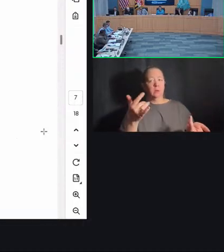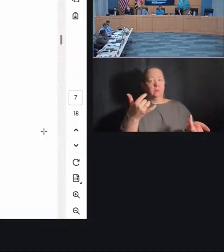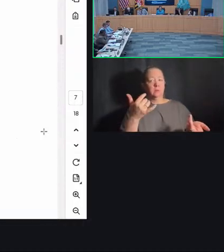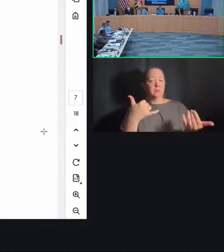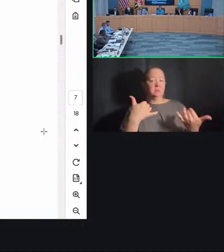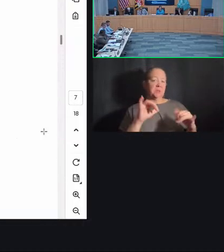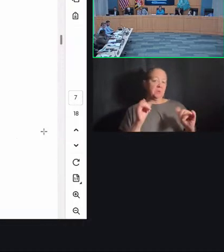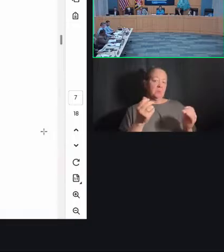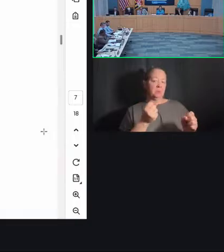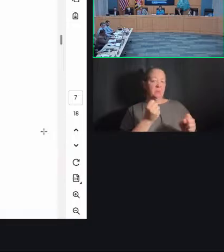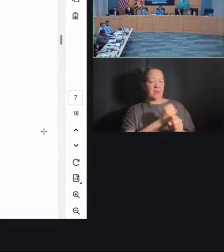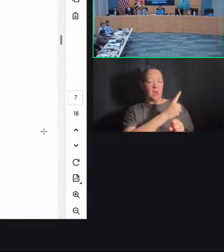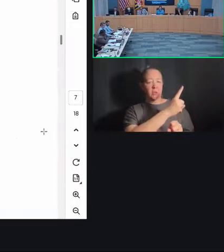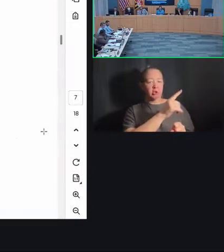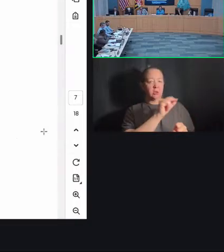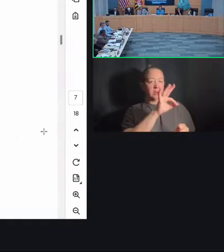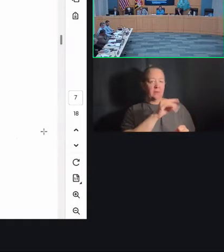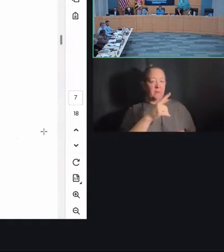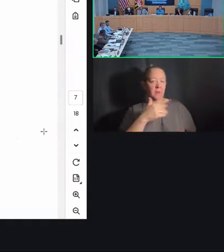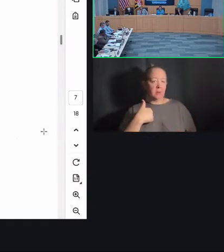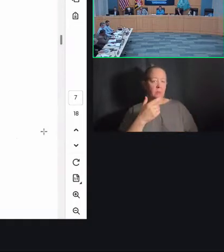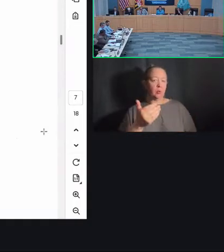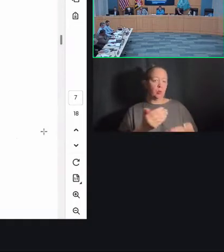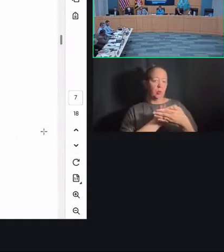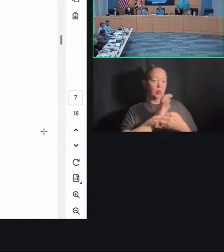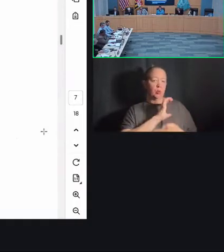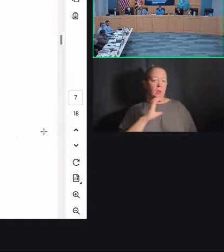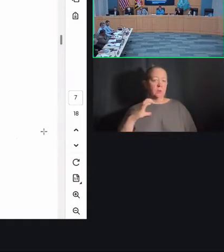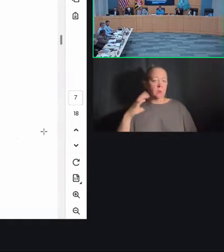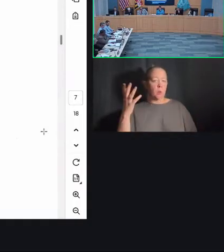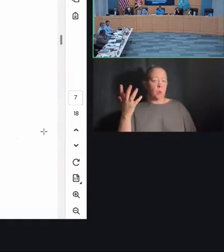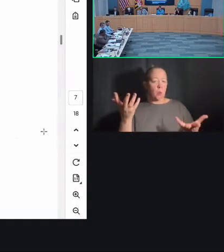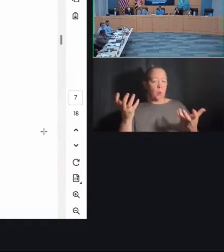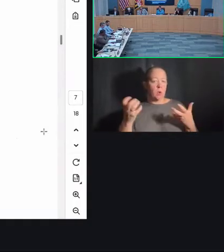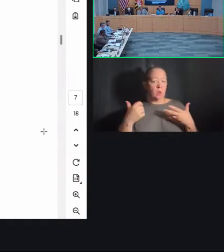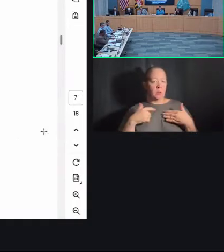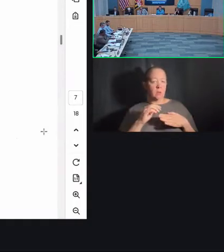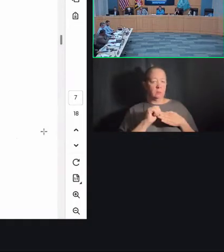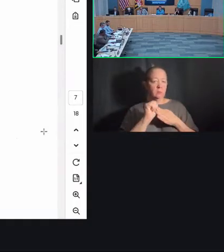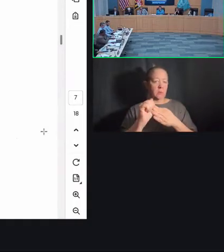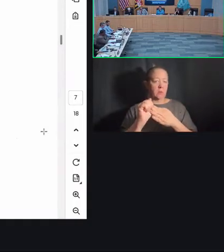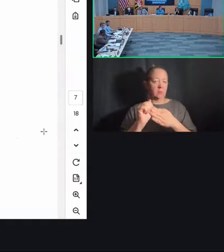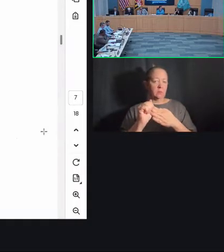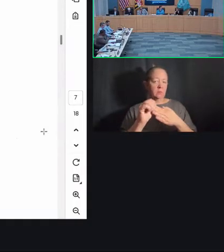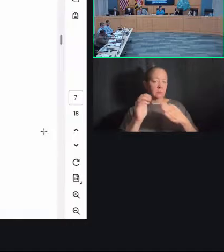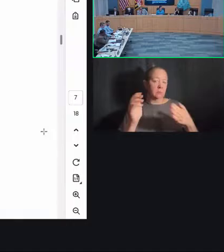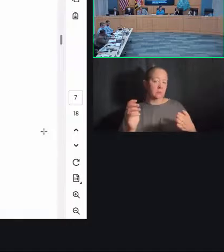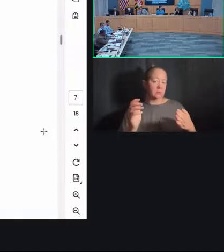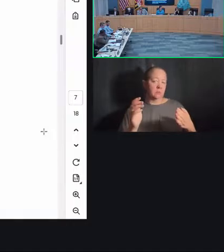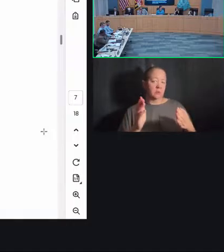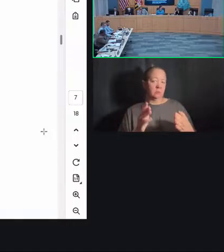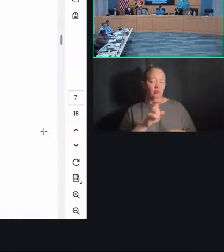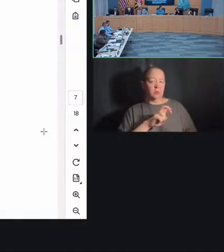have that like leadership retreat, they could still. Right. We could also put a nominal amount there if you just want to, if you think that helps